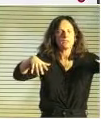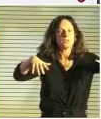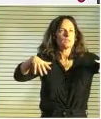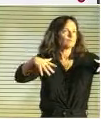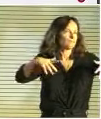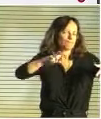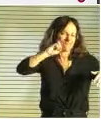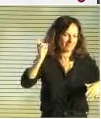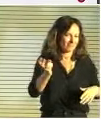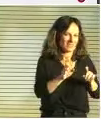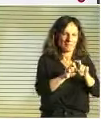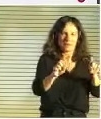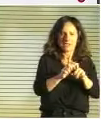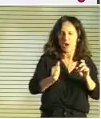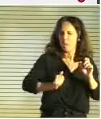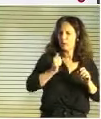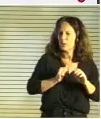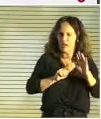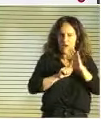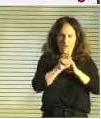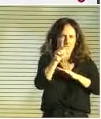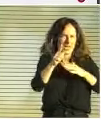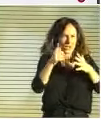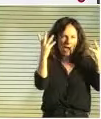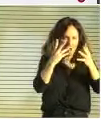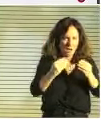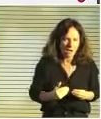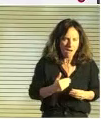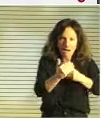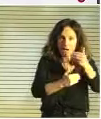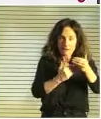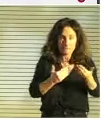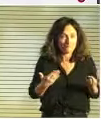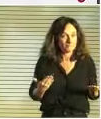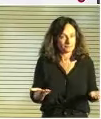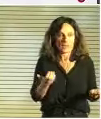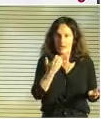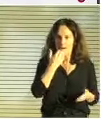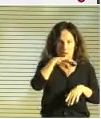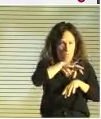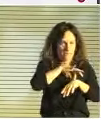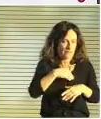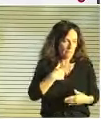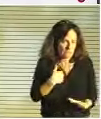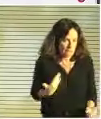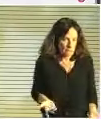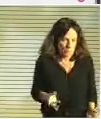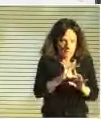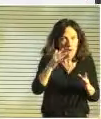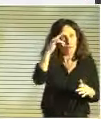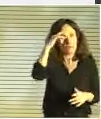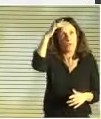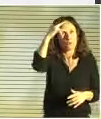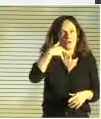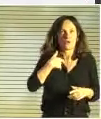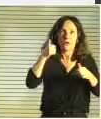people. Probably the way when you want to be a doctor, it's very clear you have to study medicine. In the service industry, I would say, if